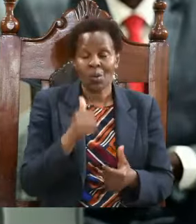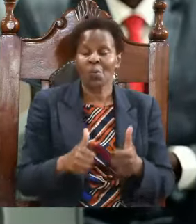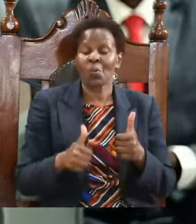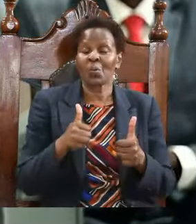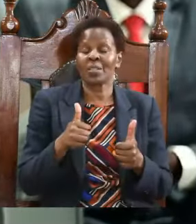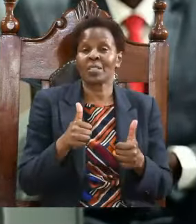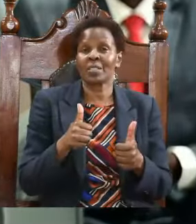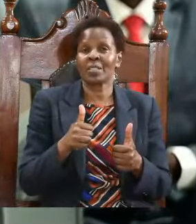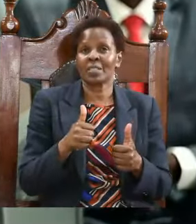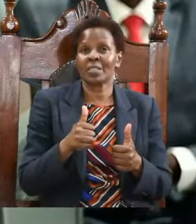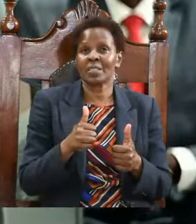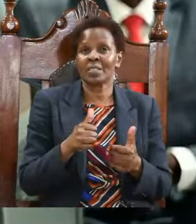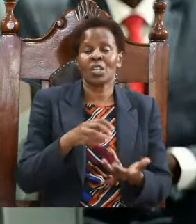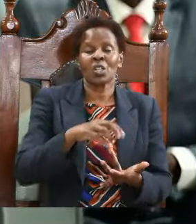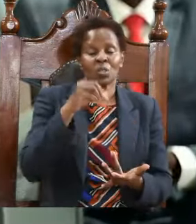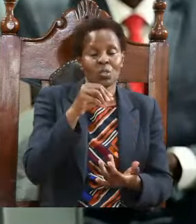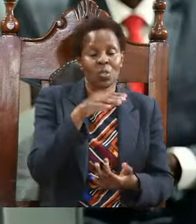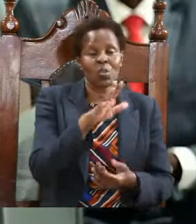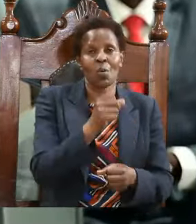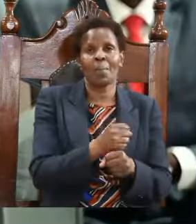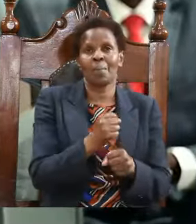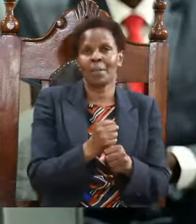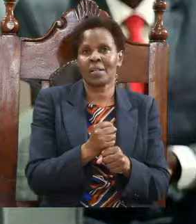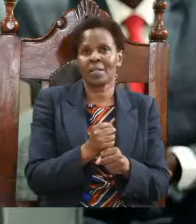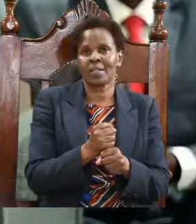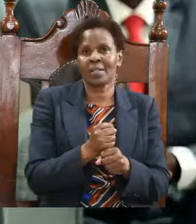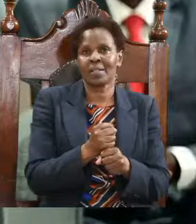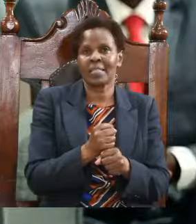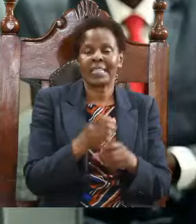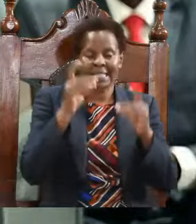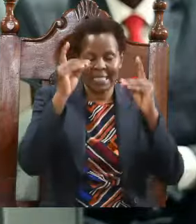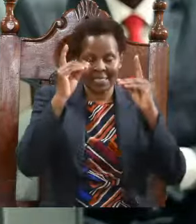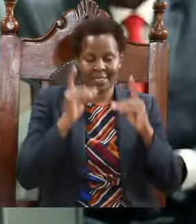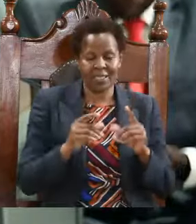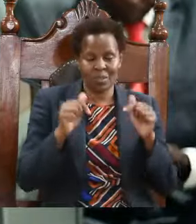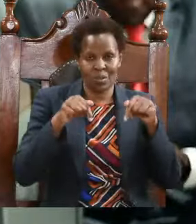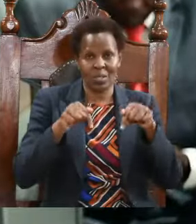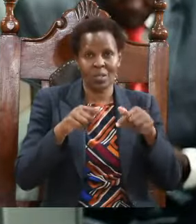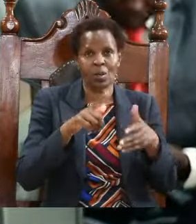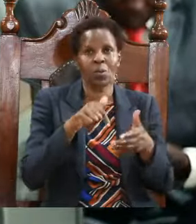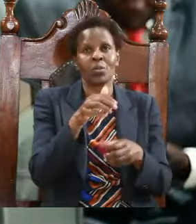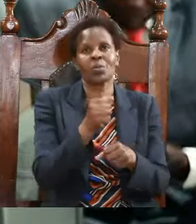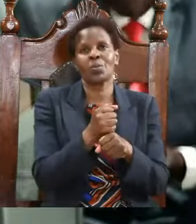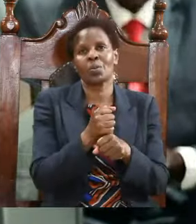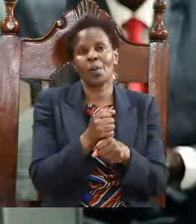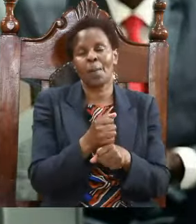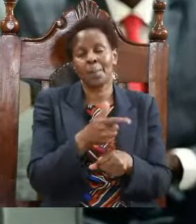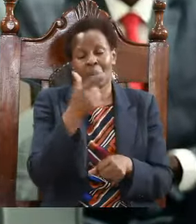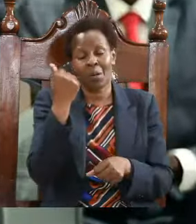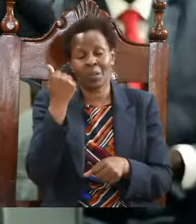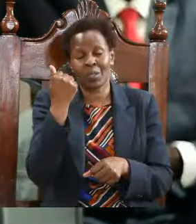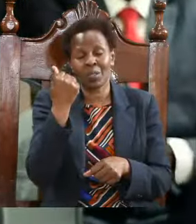need to make a resolve. You have to resolve today what you are going to do. Because you need to go out of your way.